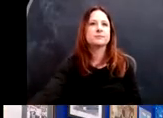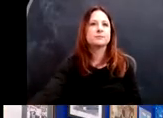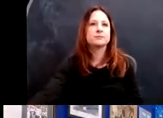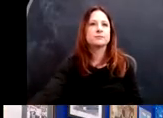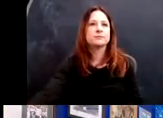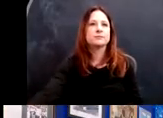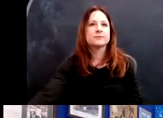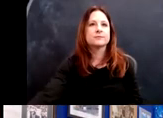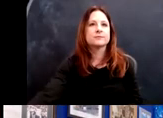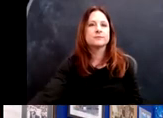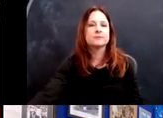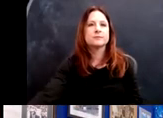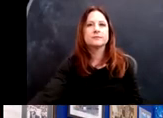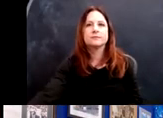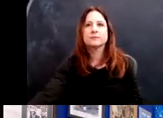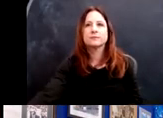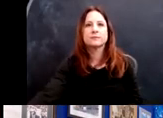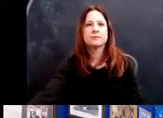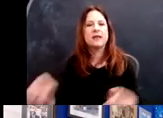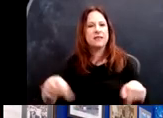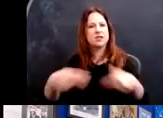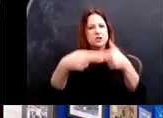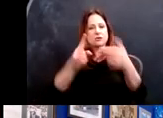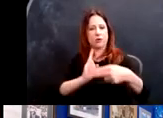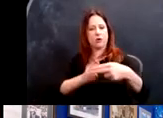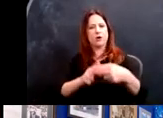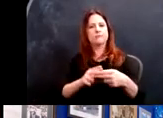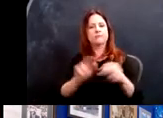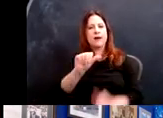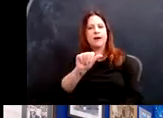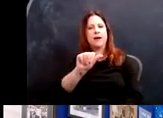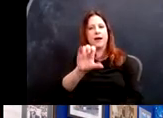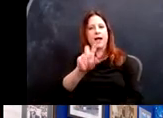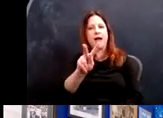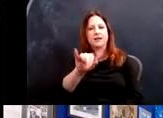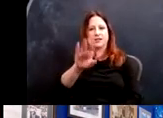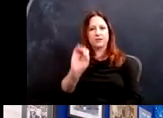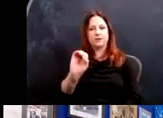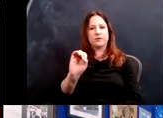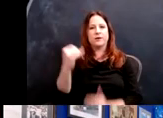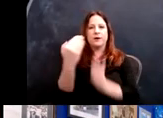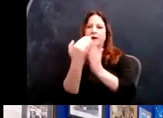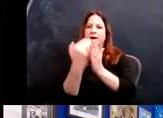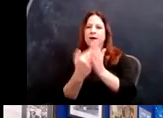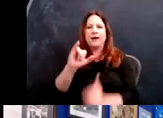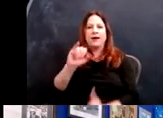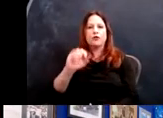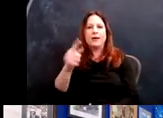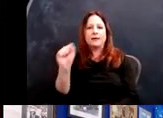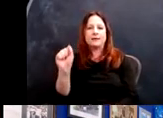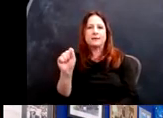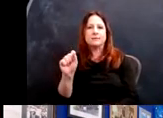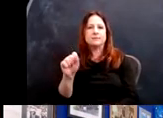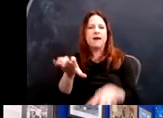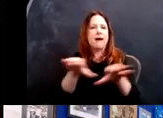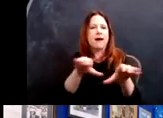are what we would call active ingredients. What is necessary for a recovery community center? And I'm just